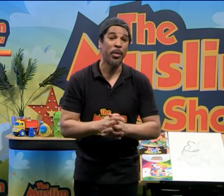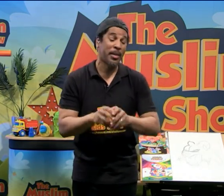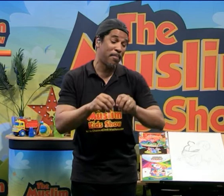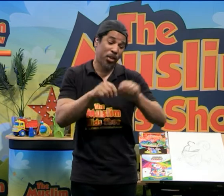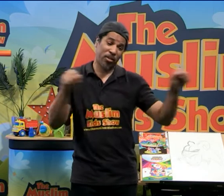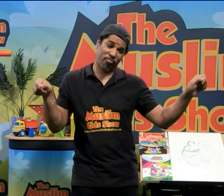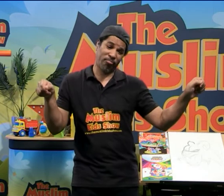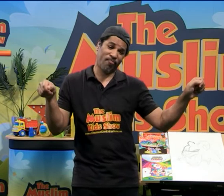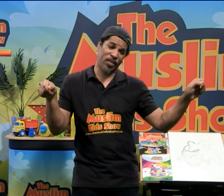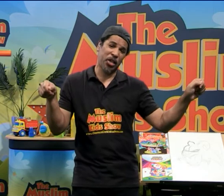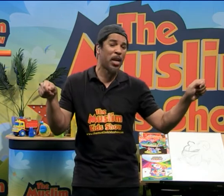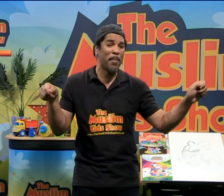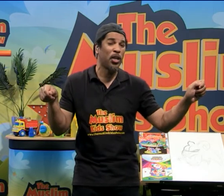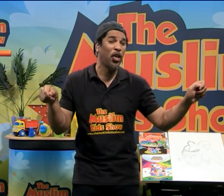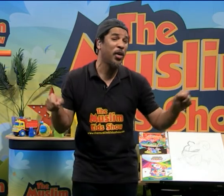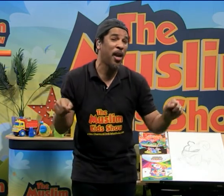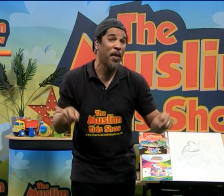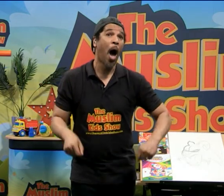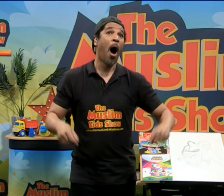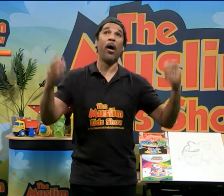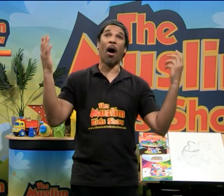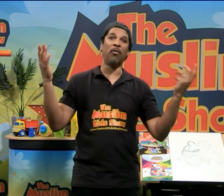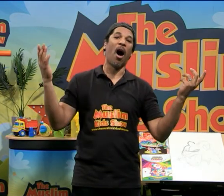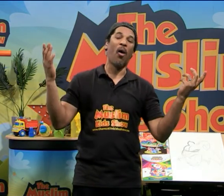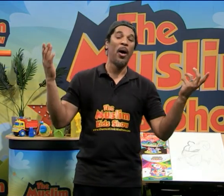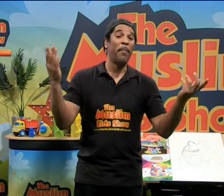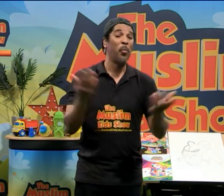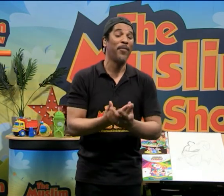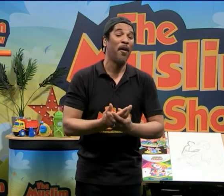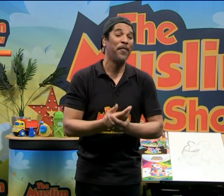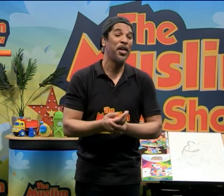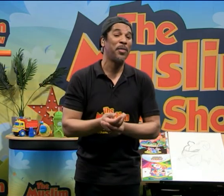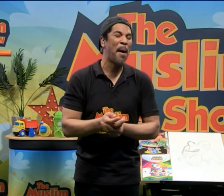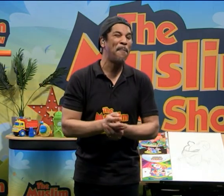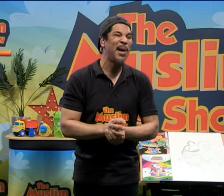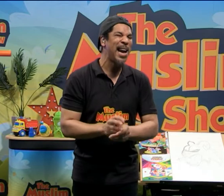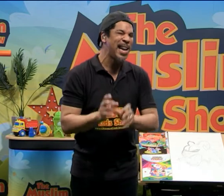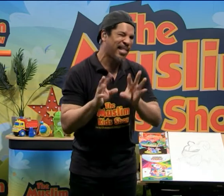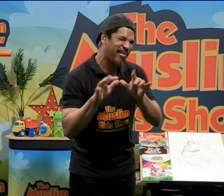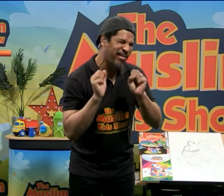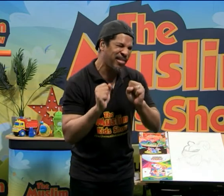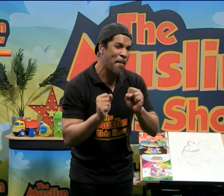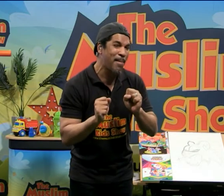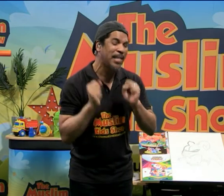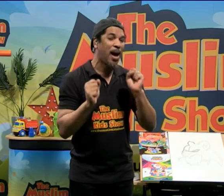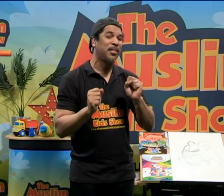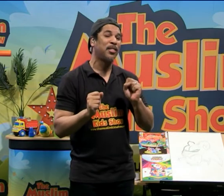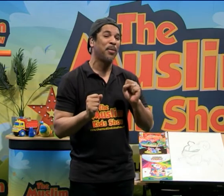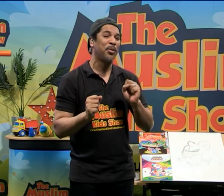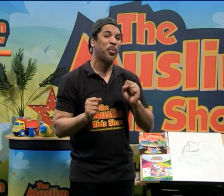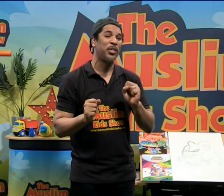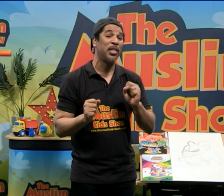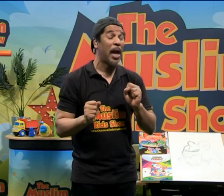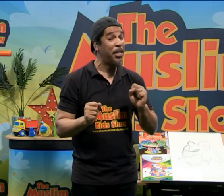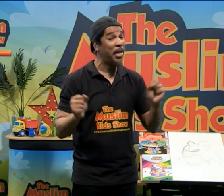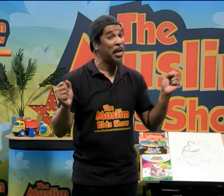measure it with a tape measure? Is a tape measure long enough? I don't know. But we've got a video that might, it might answer some of